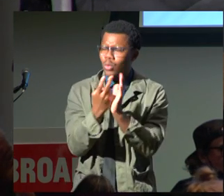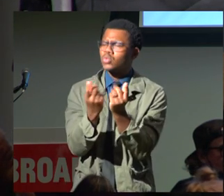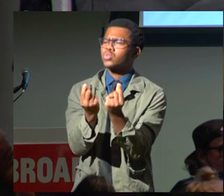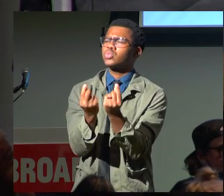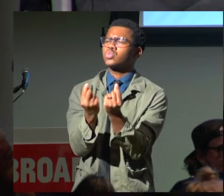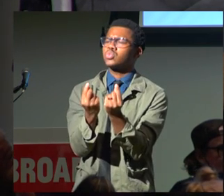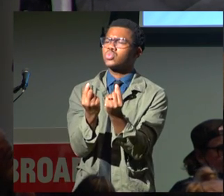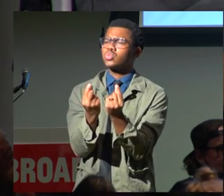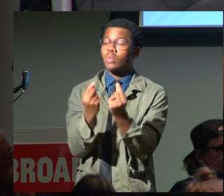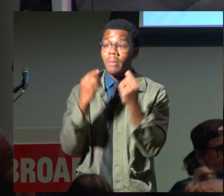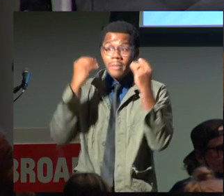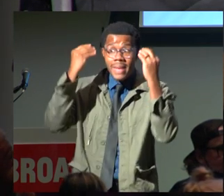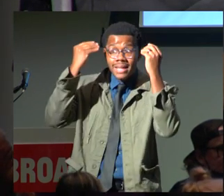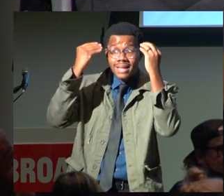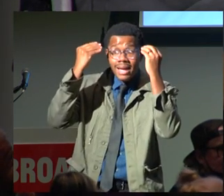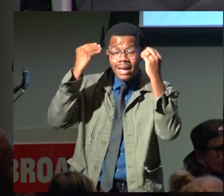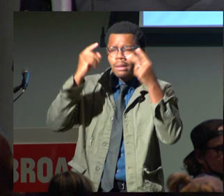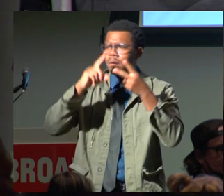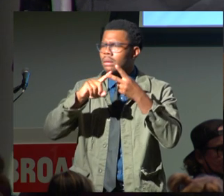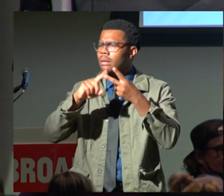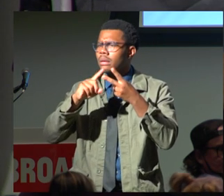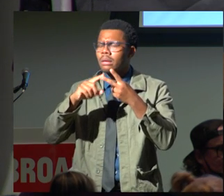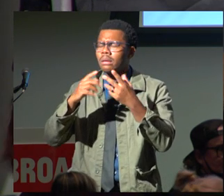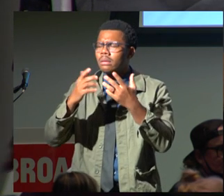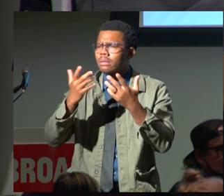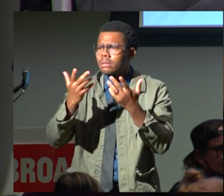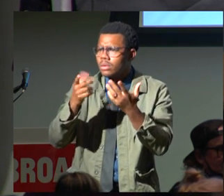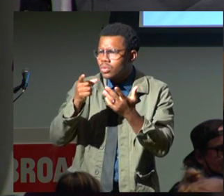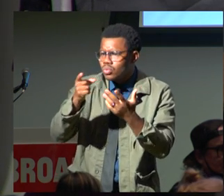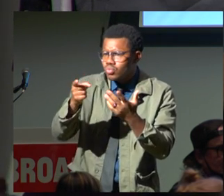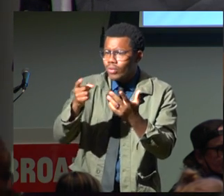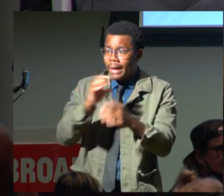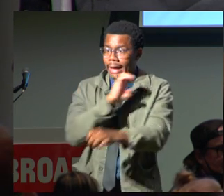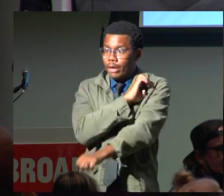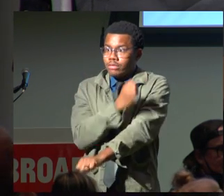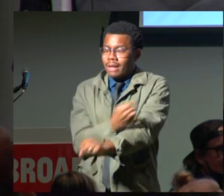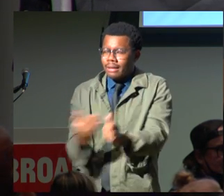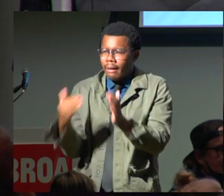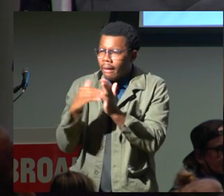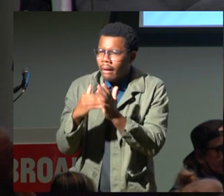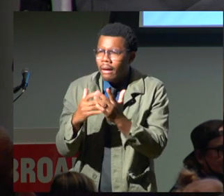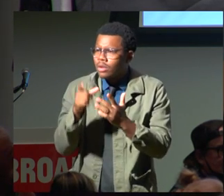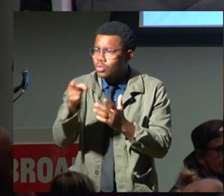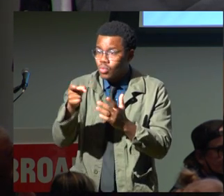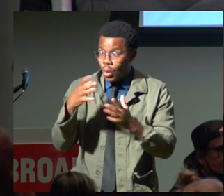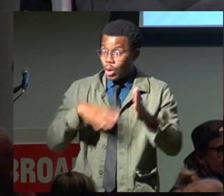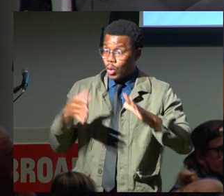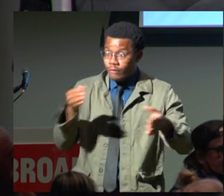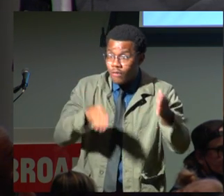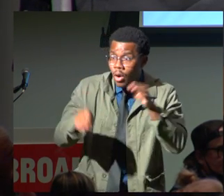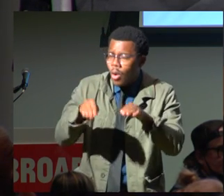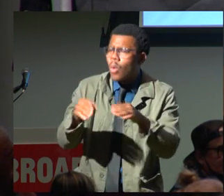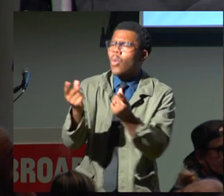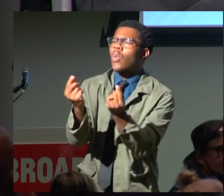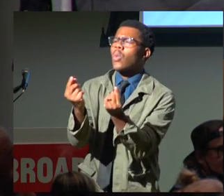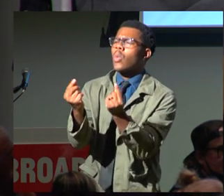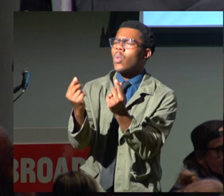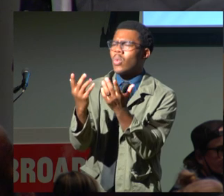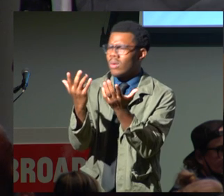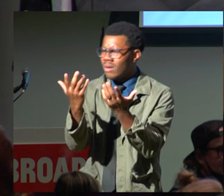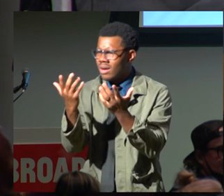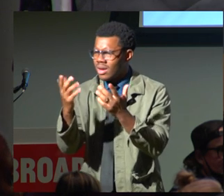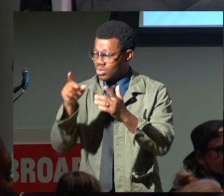me repeat the question. You're good at that, you said? Yeah. How do you have the rest of your life? Because you're actually a very balanced,